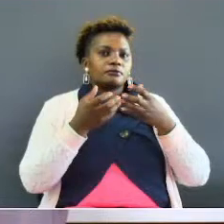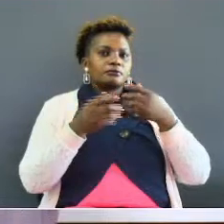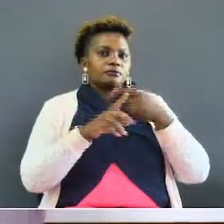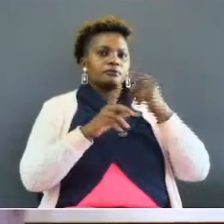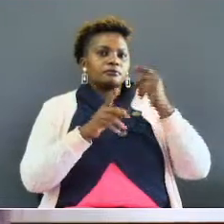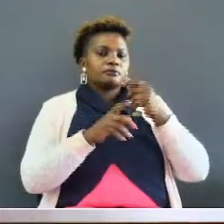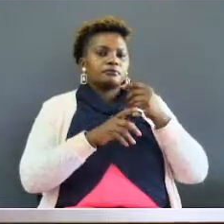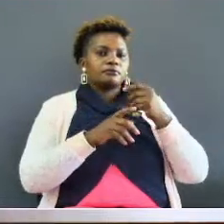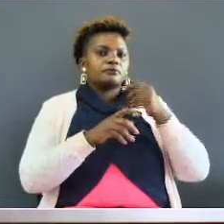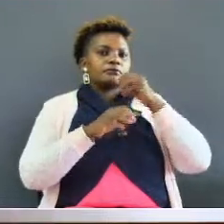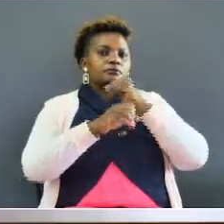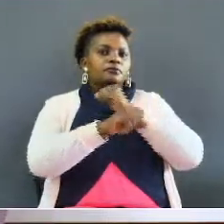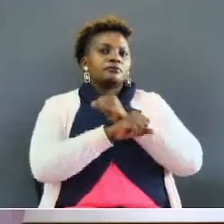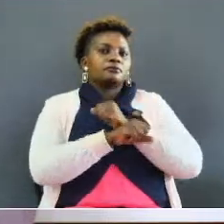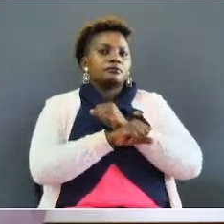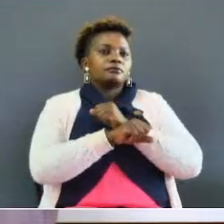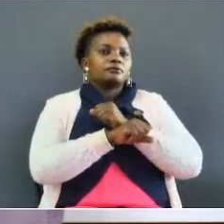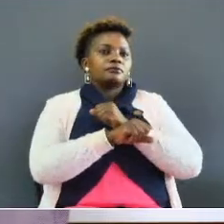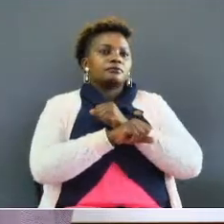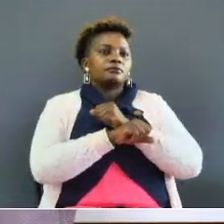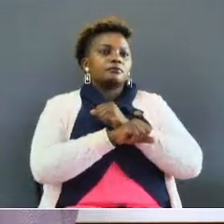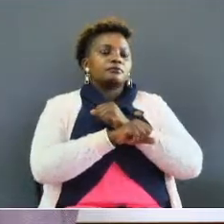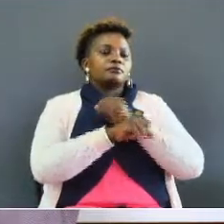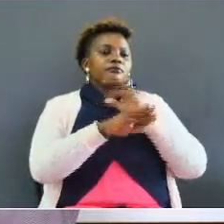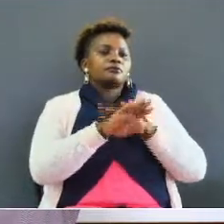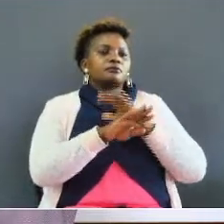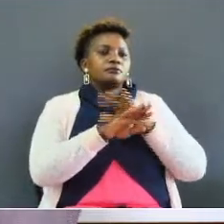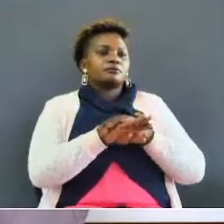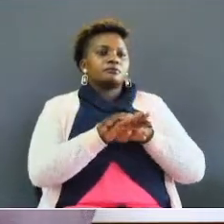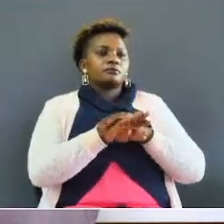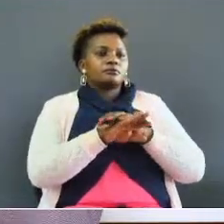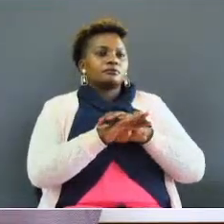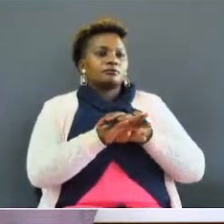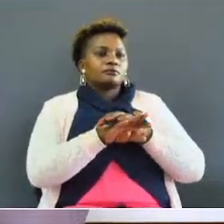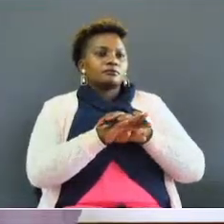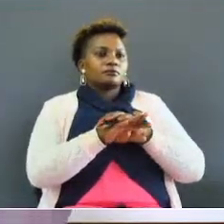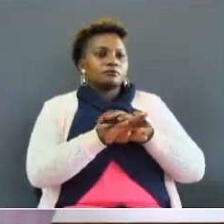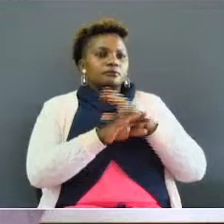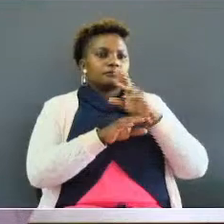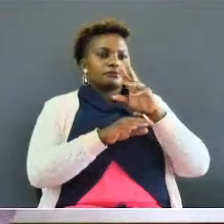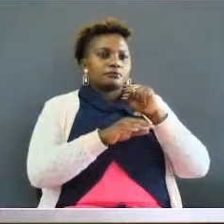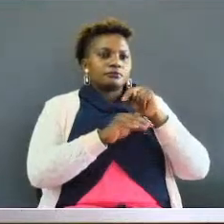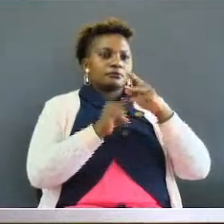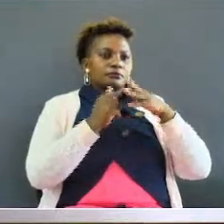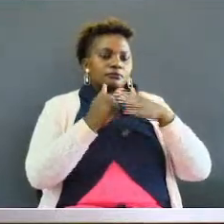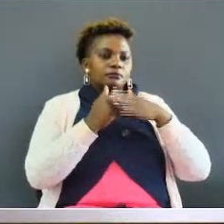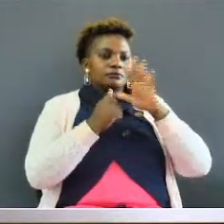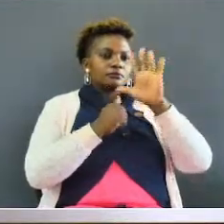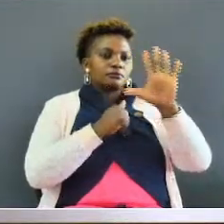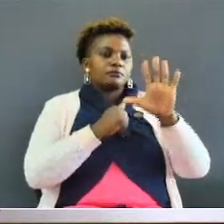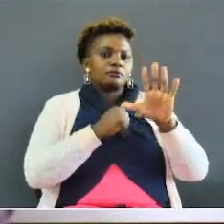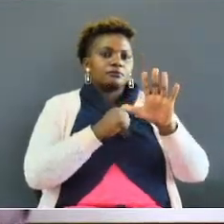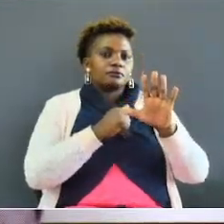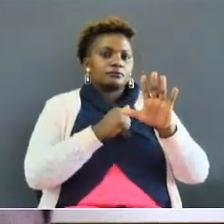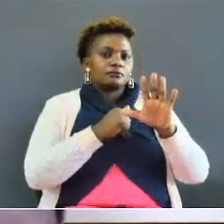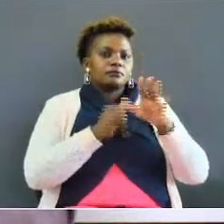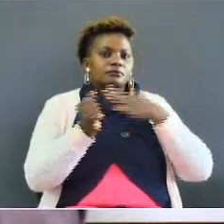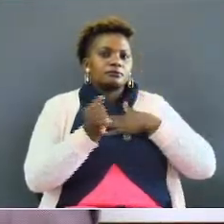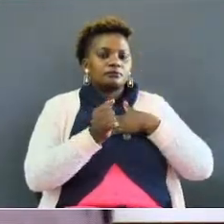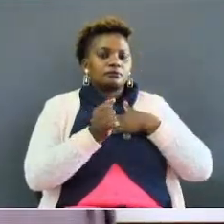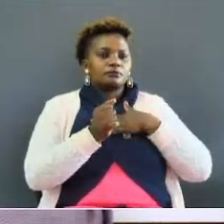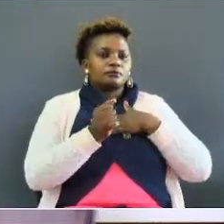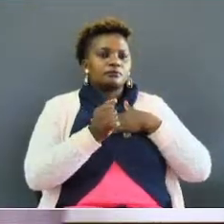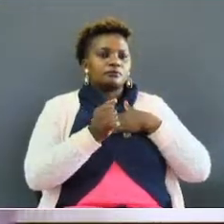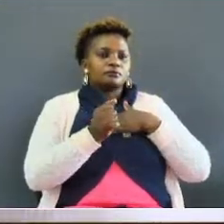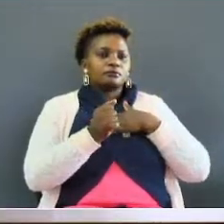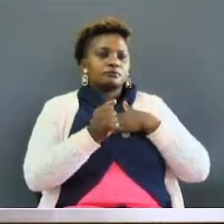efficacy, the protection, to as good as this of N95. And so please